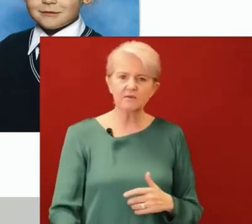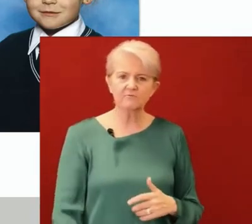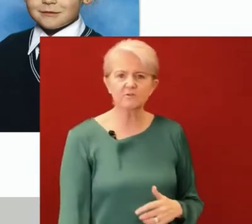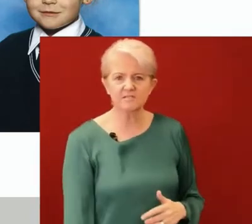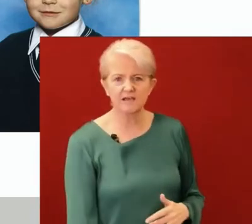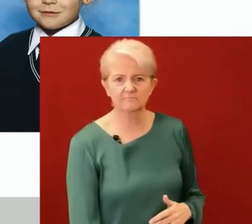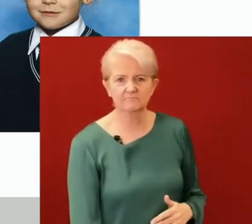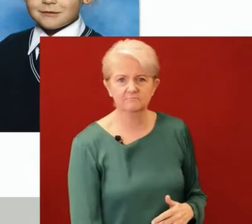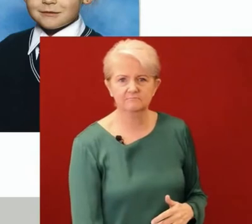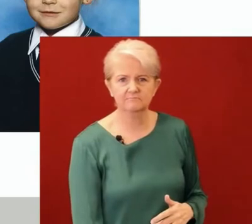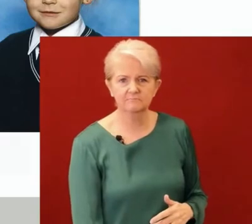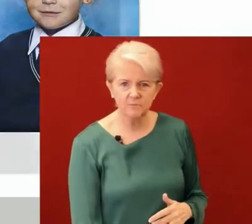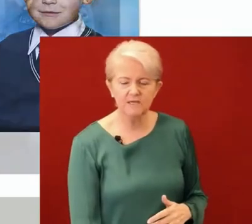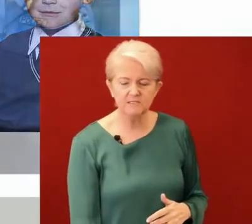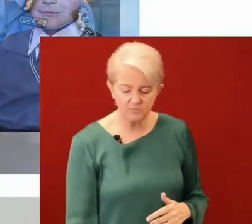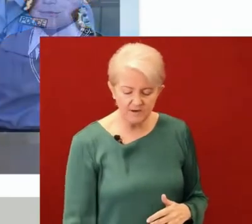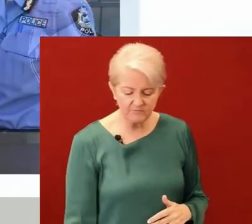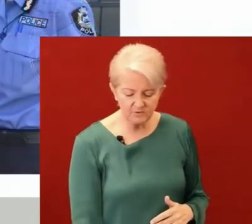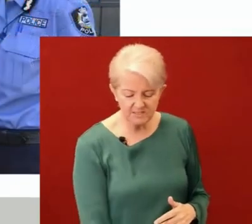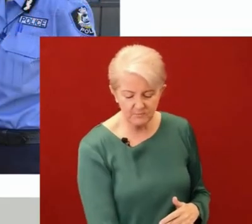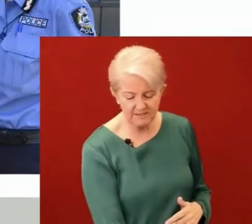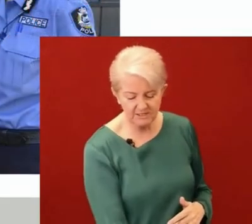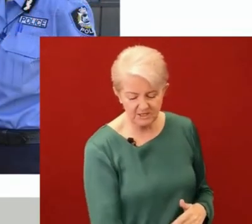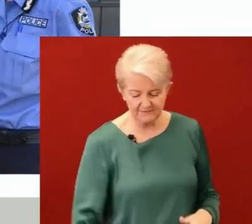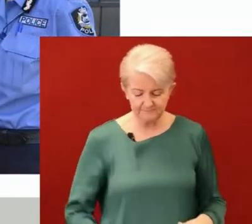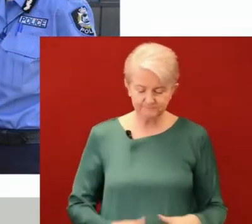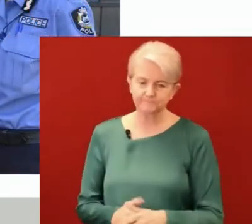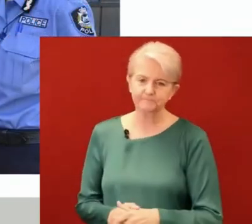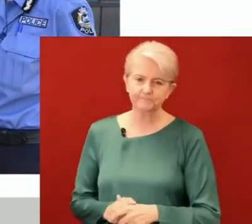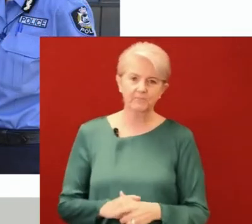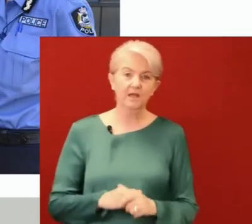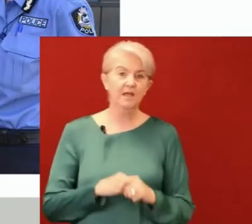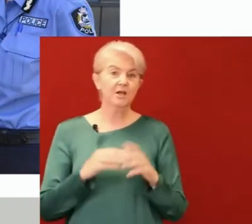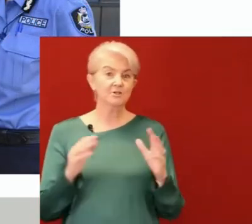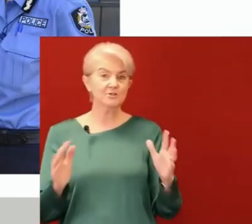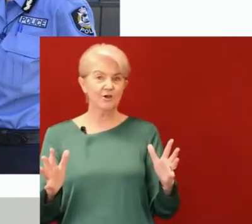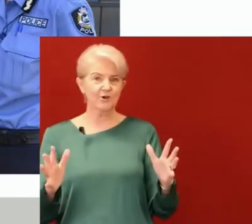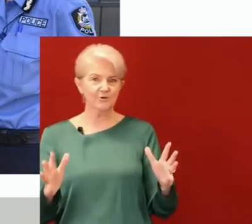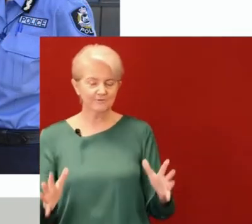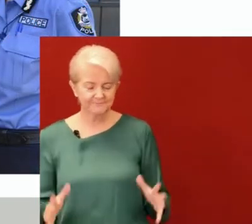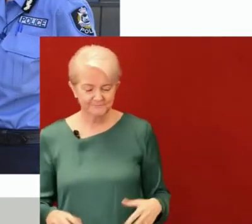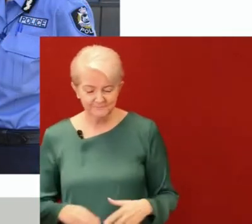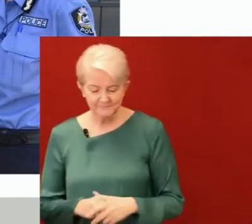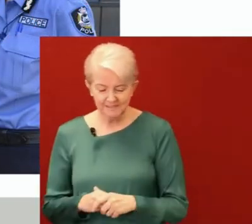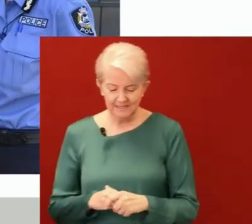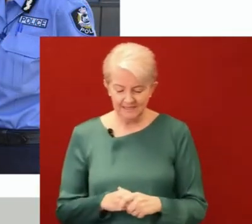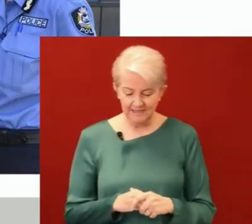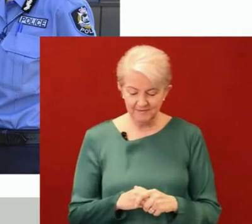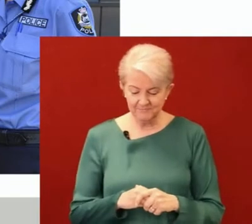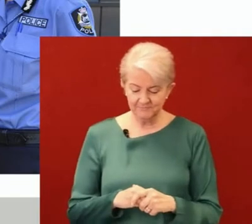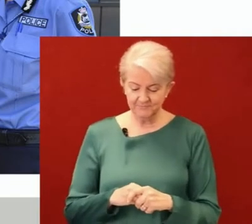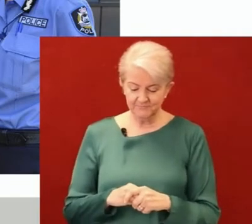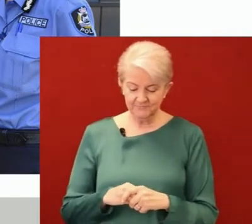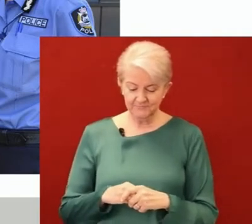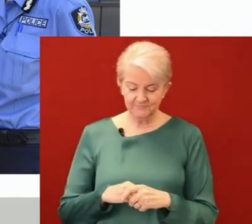need to reinforce that. We need to reinforce that with each other. So,